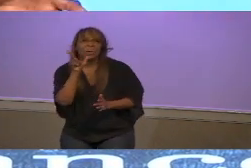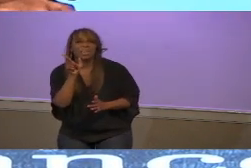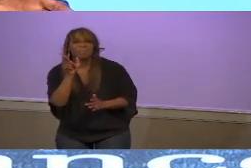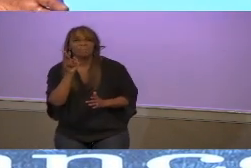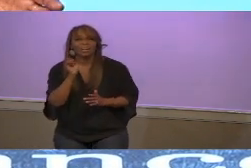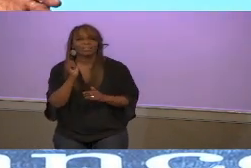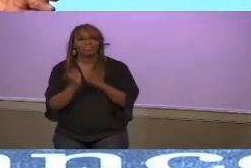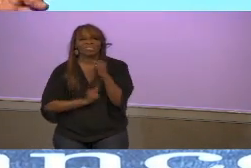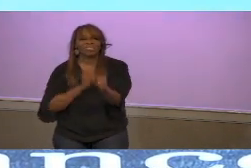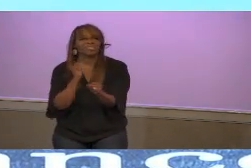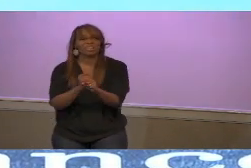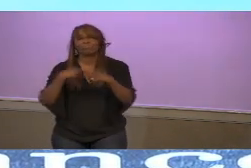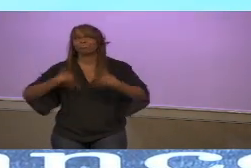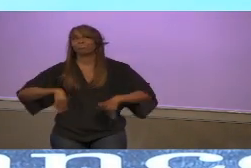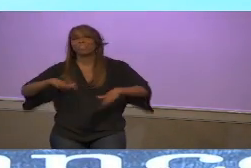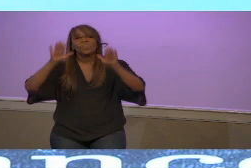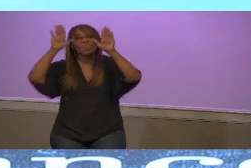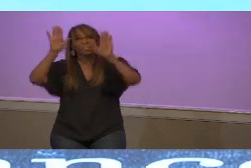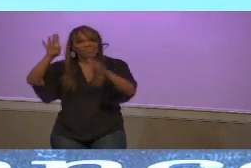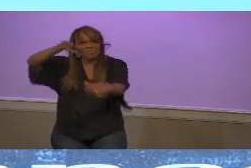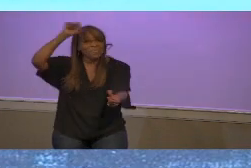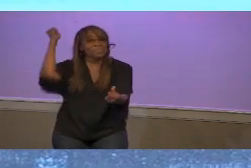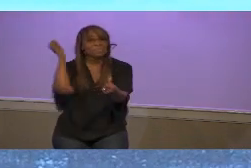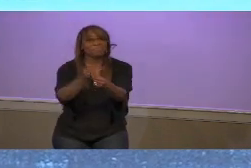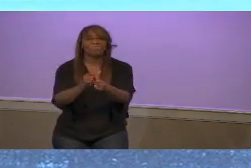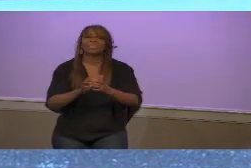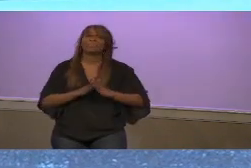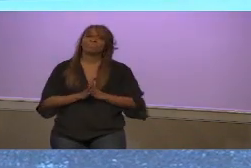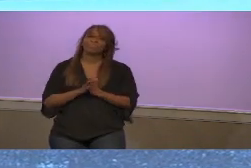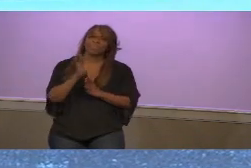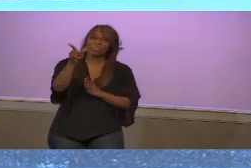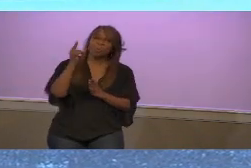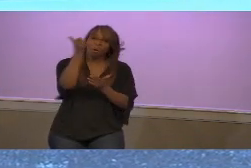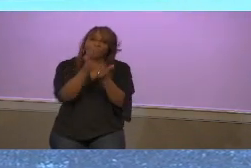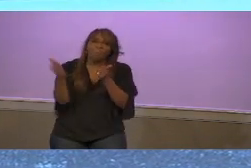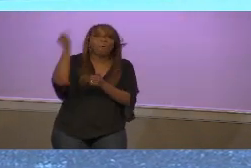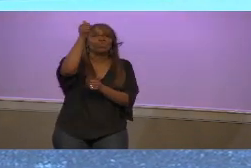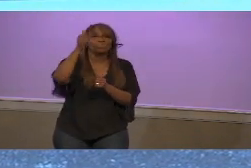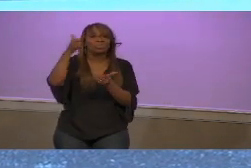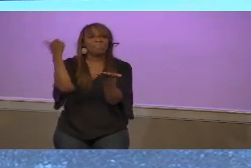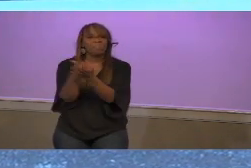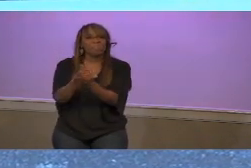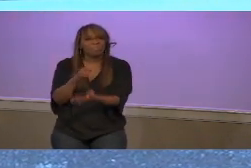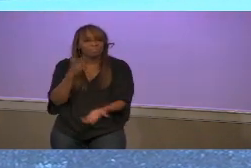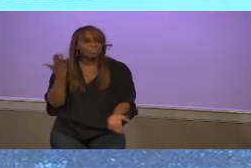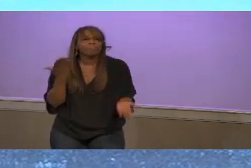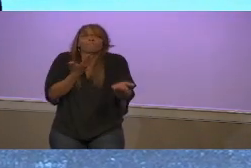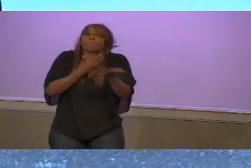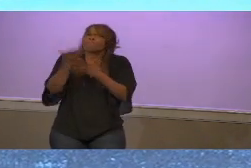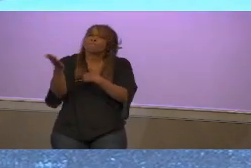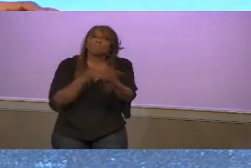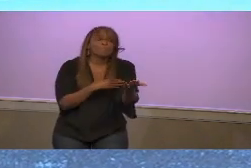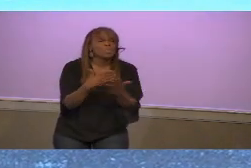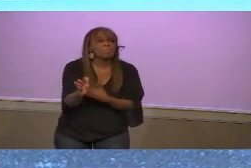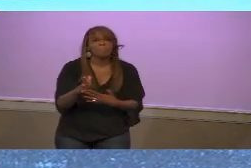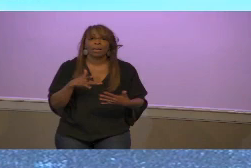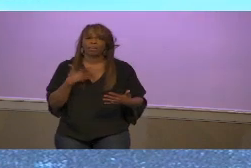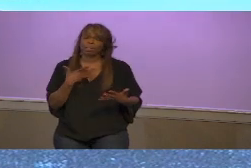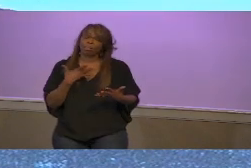wonderful years, that you'll remember who your ultimate help is. No matter how dark the